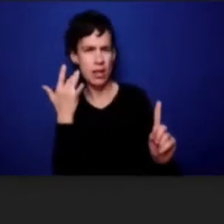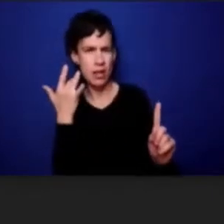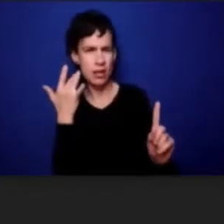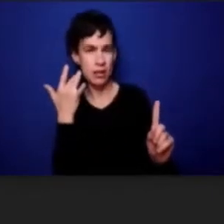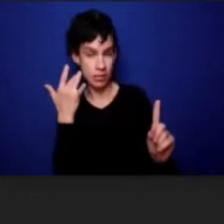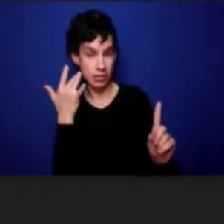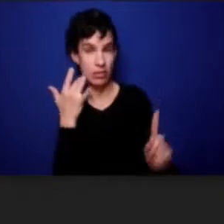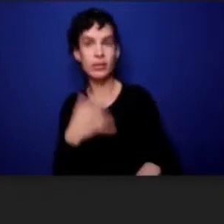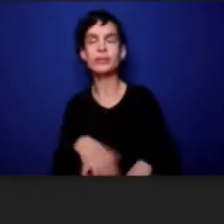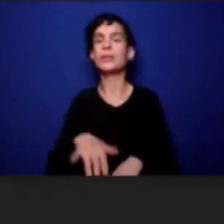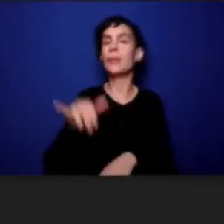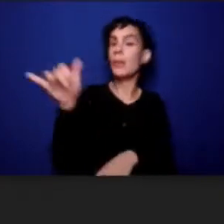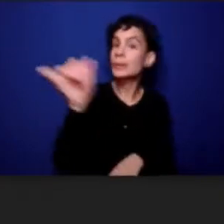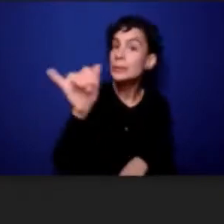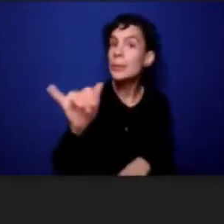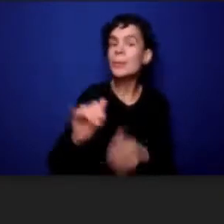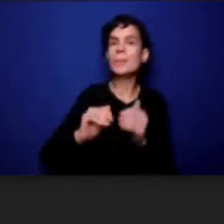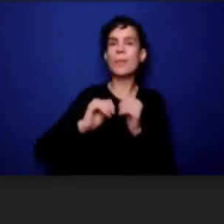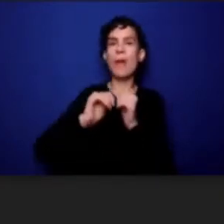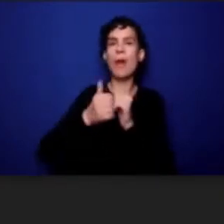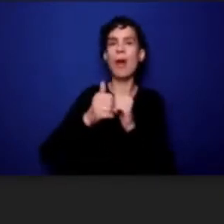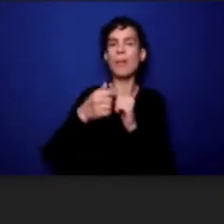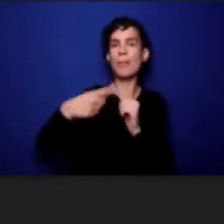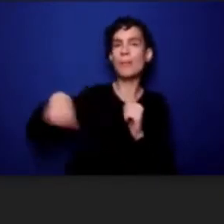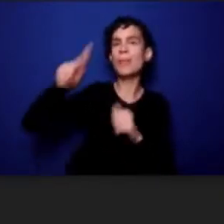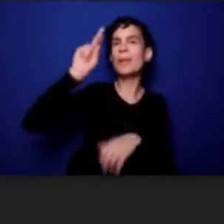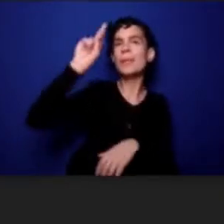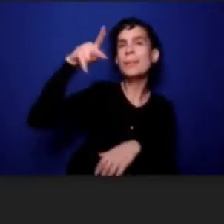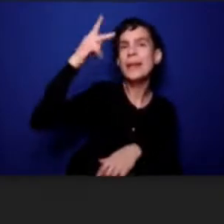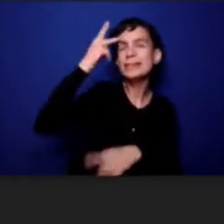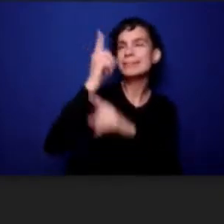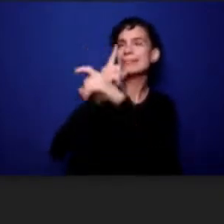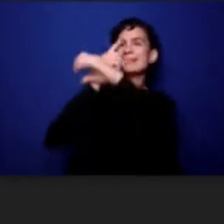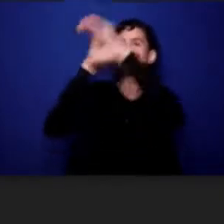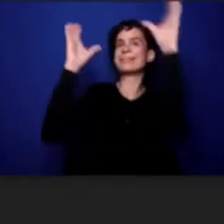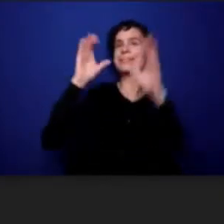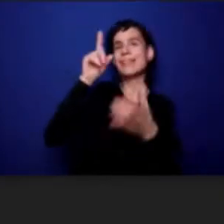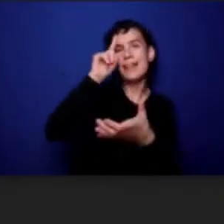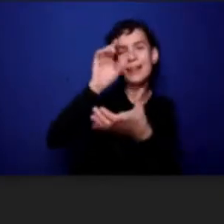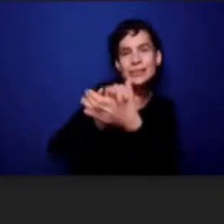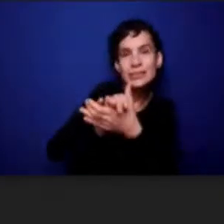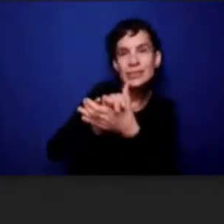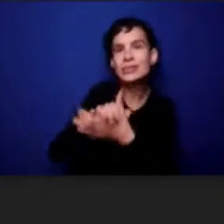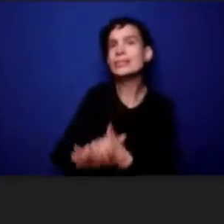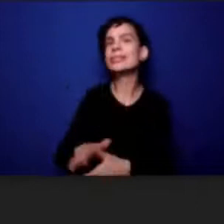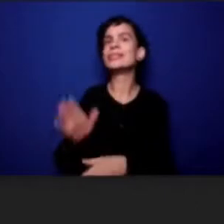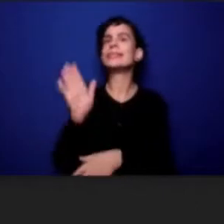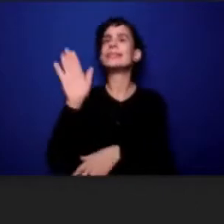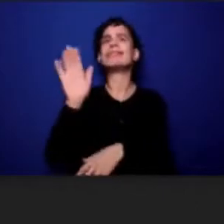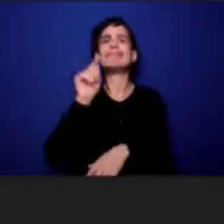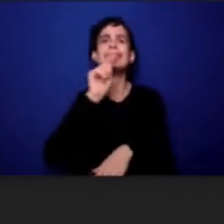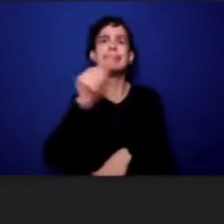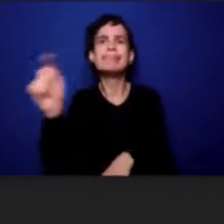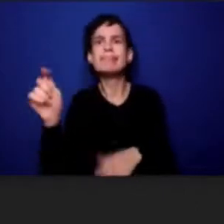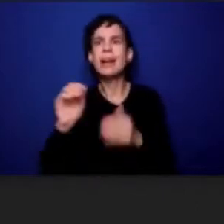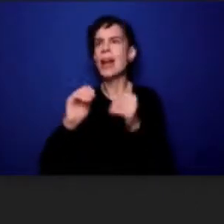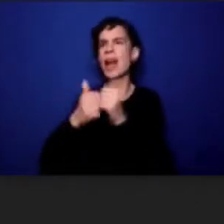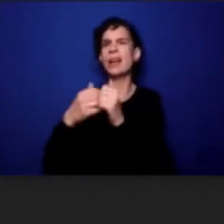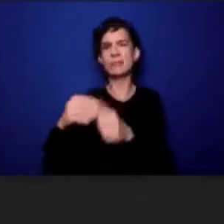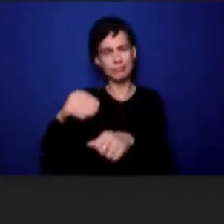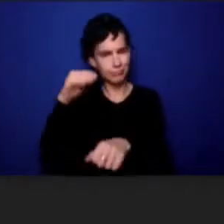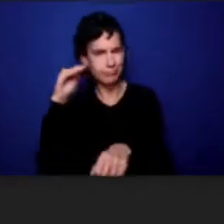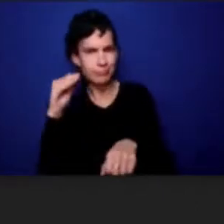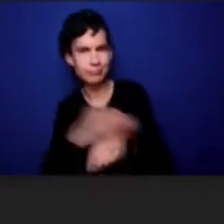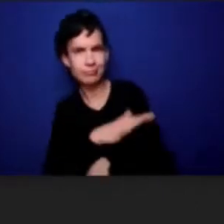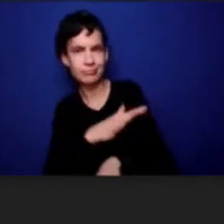How did sort of political ideologies and even political edicts influence the way in which the works that I was studying